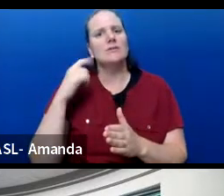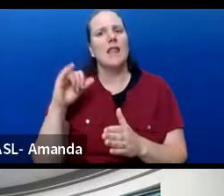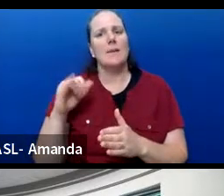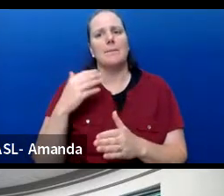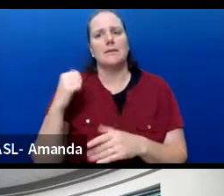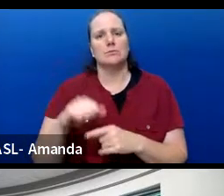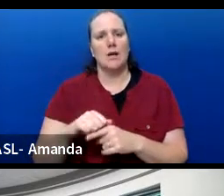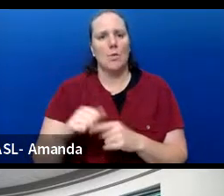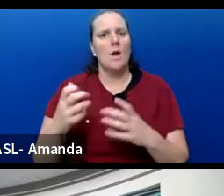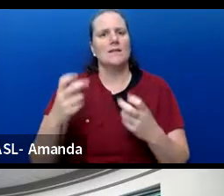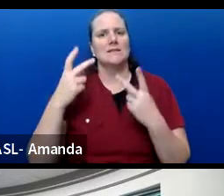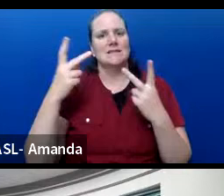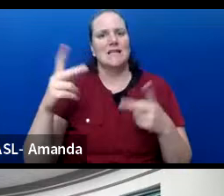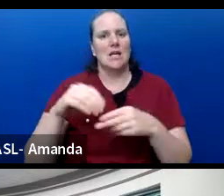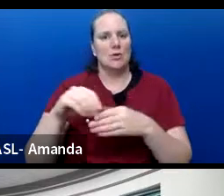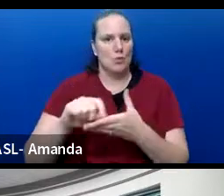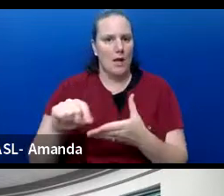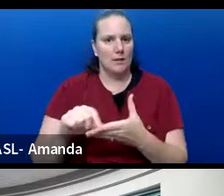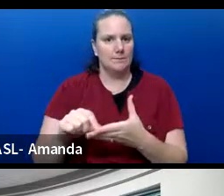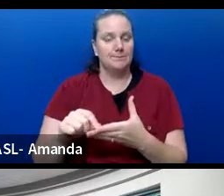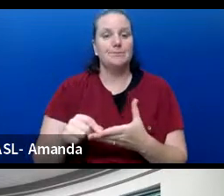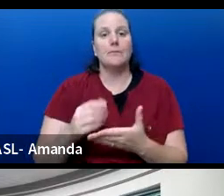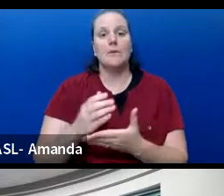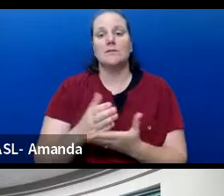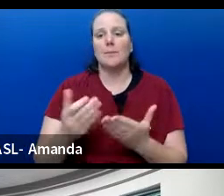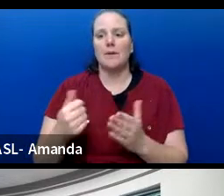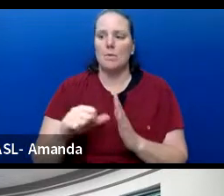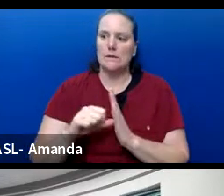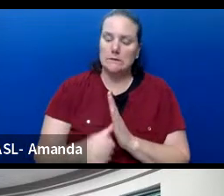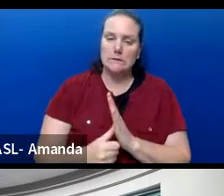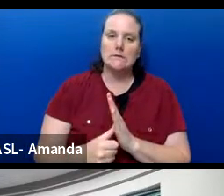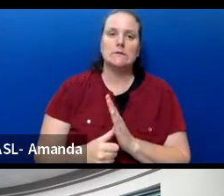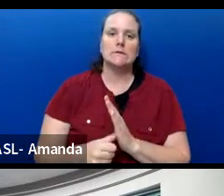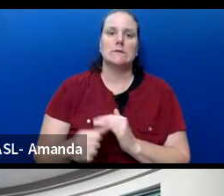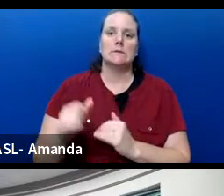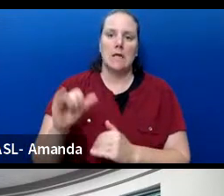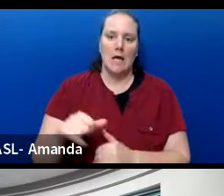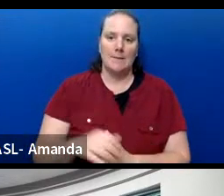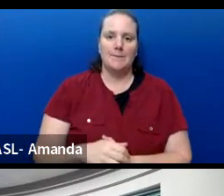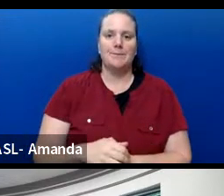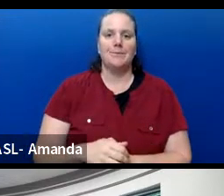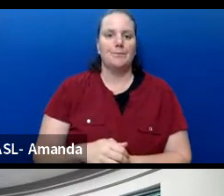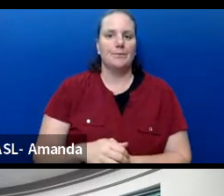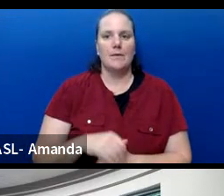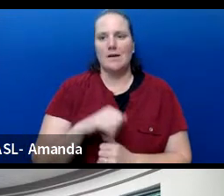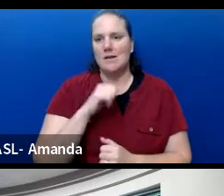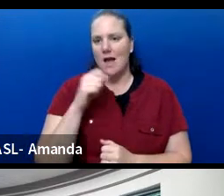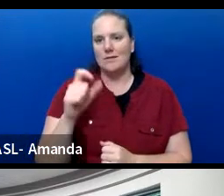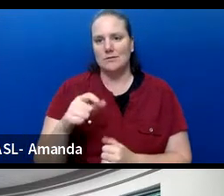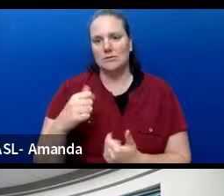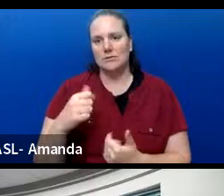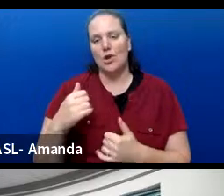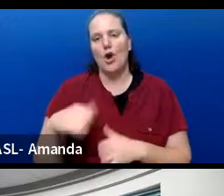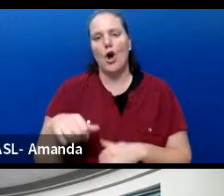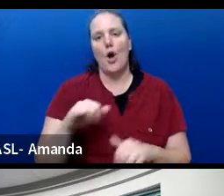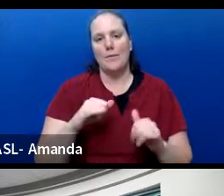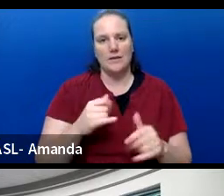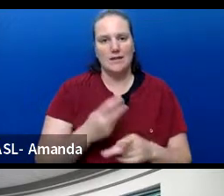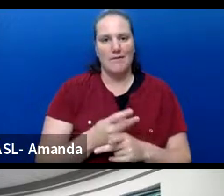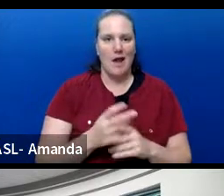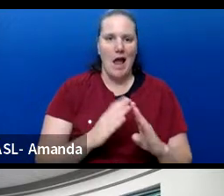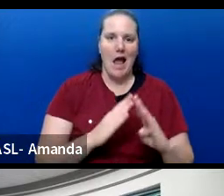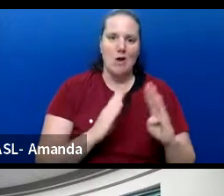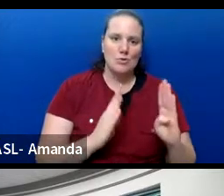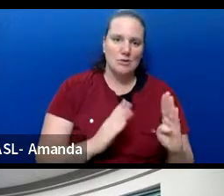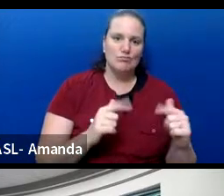see it in writing. And then there's things that you might want to drill into that are aren't necessarily commonly taken care of, like housing and things